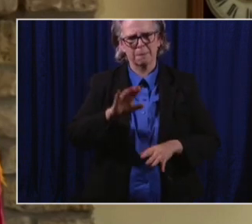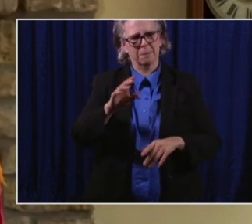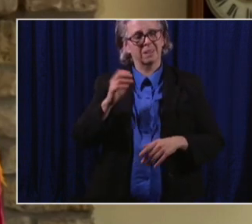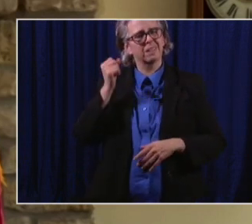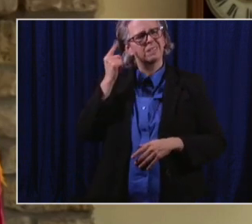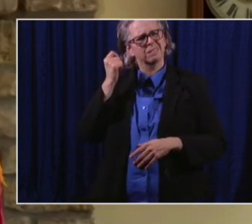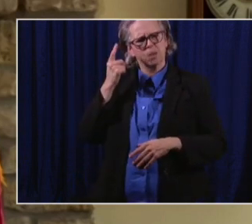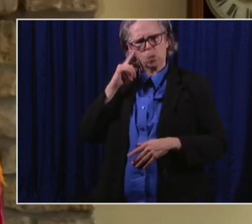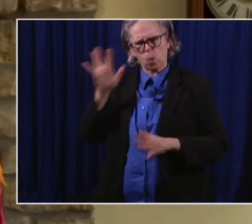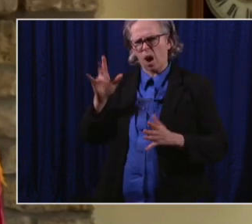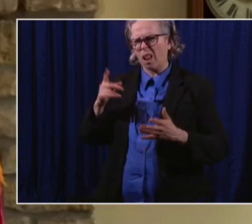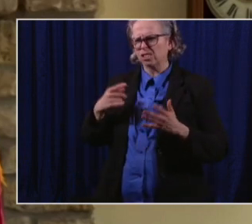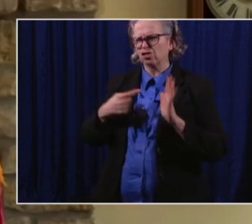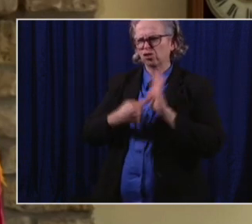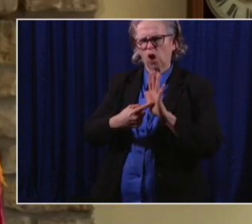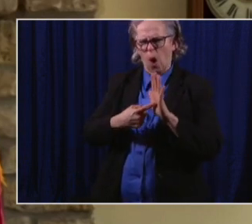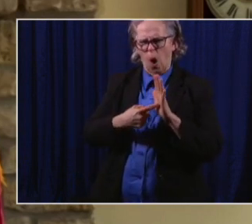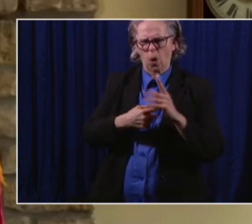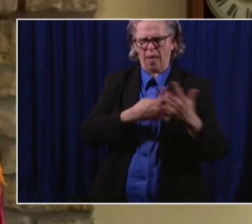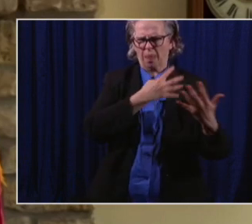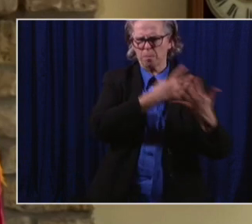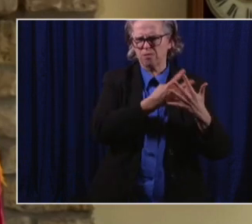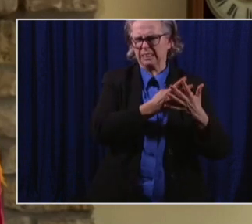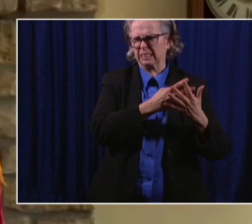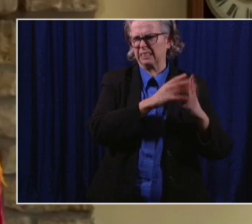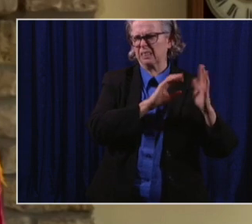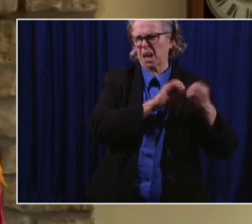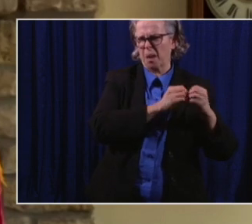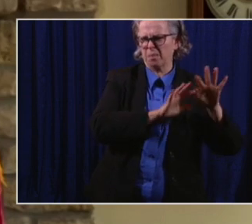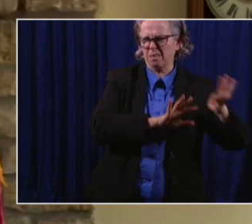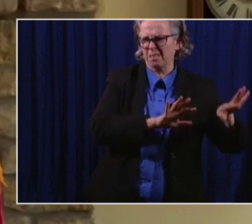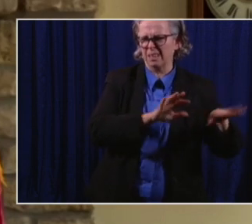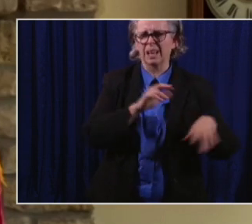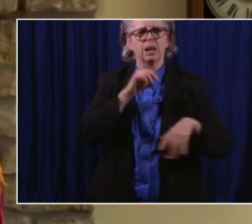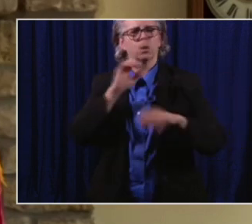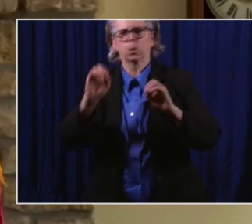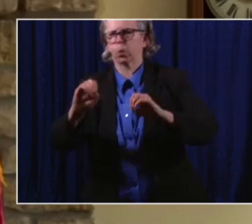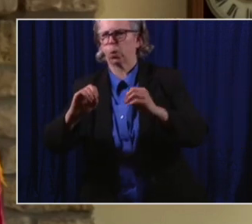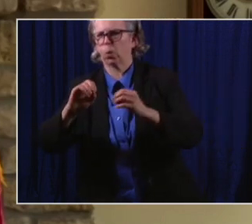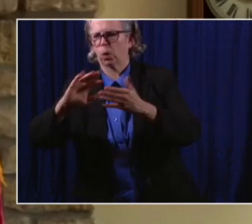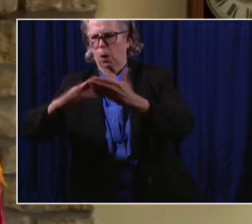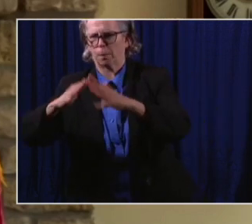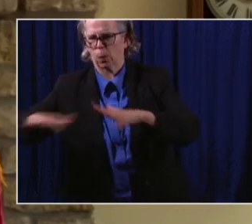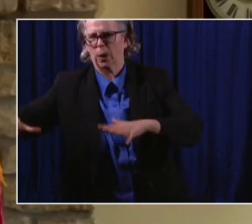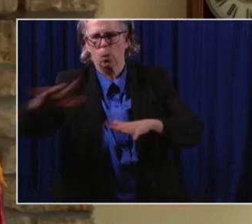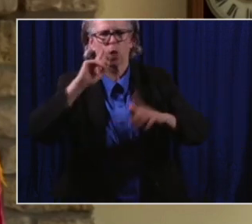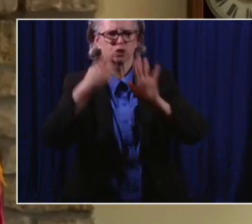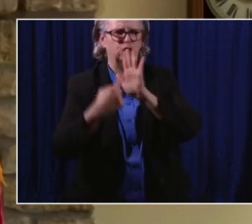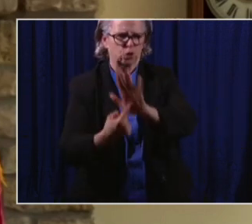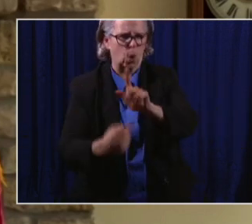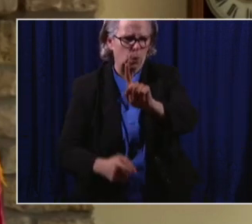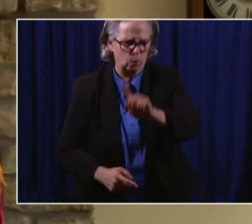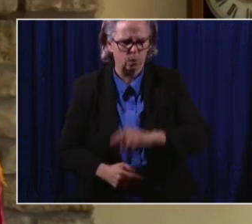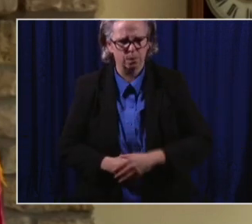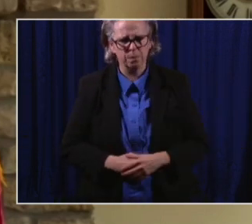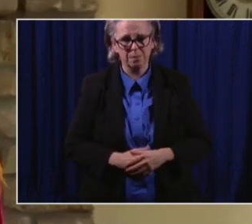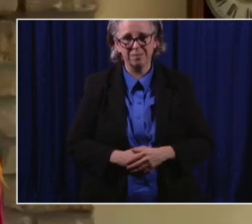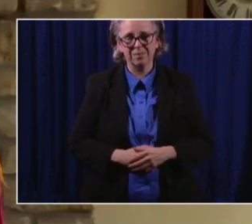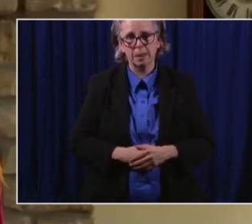has anything to do with the prison. But, again, I think people should be alert